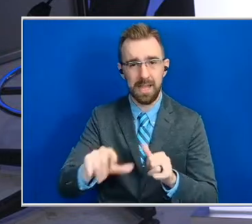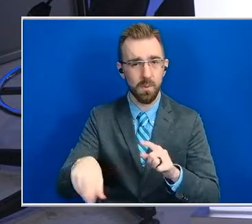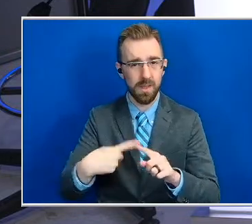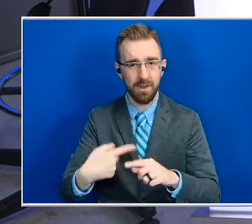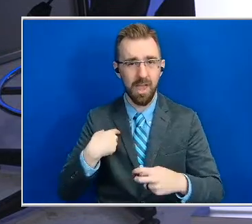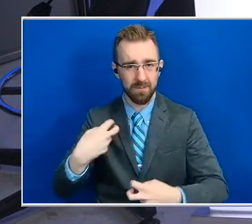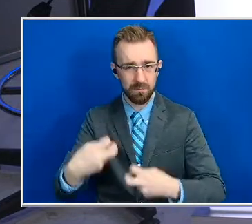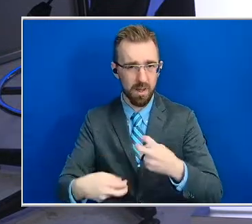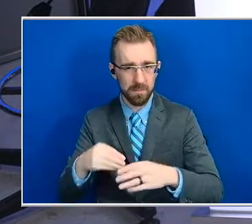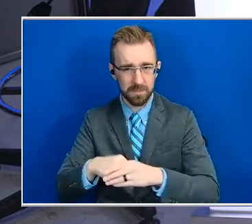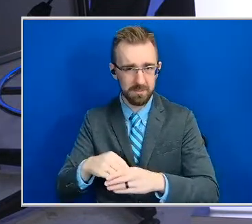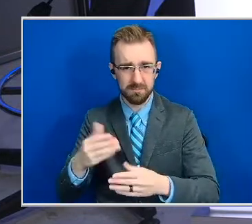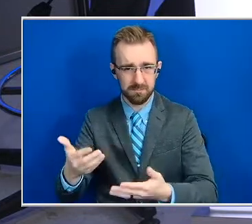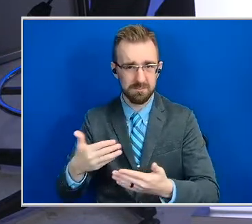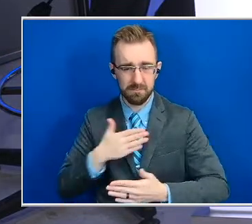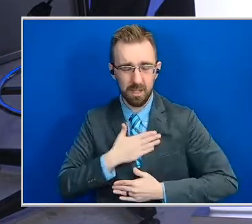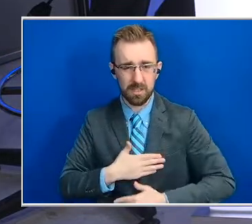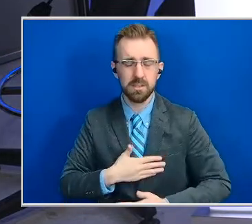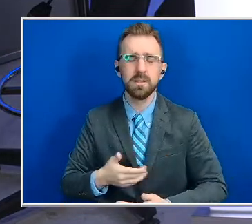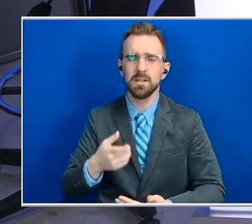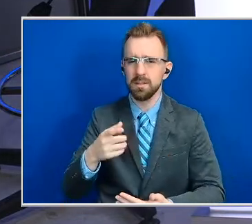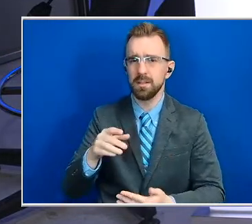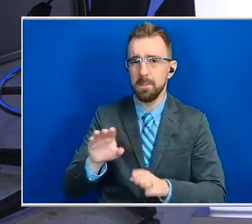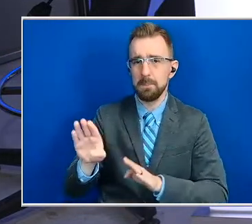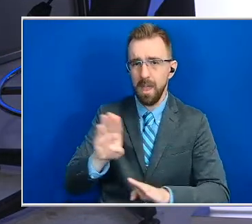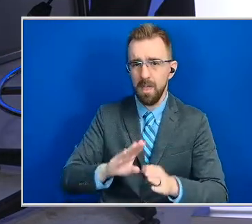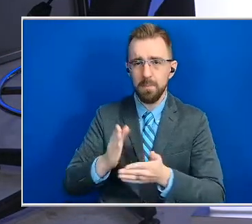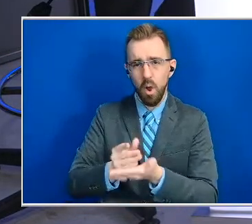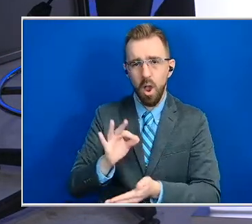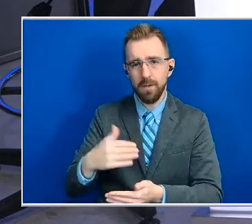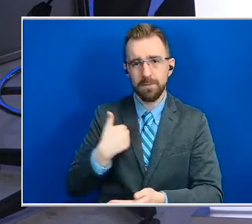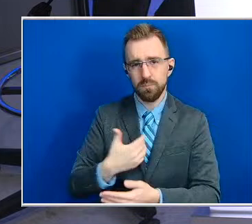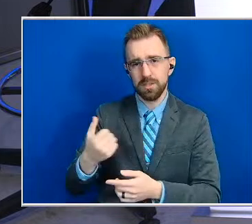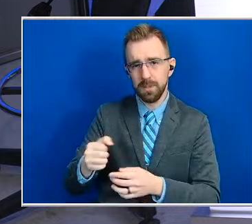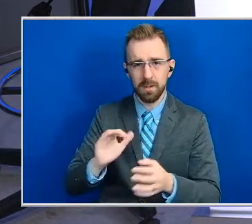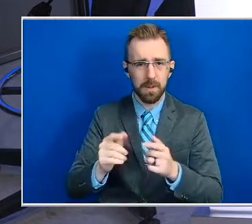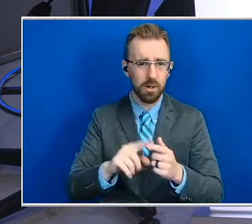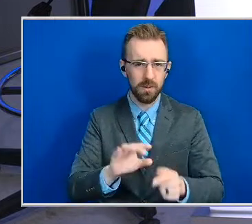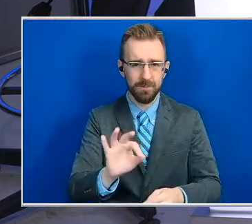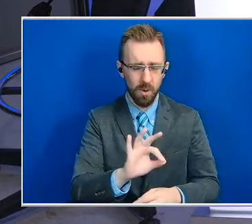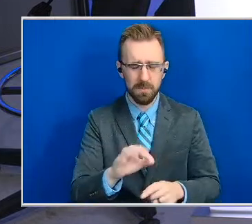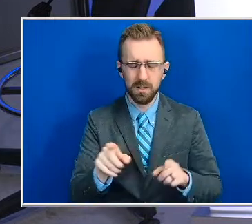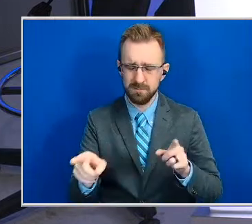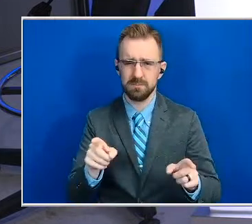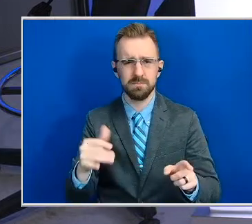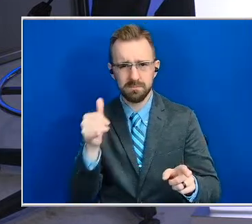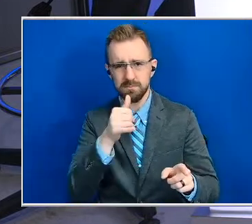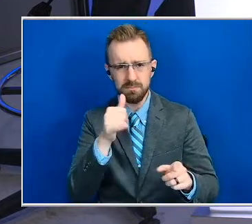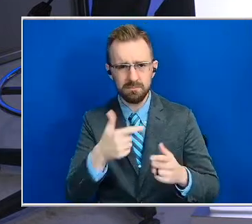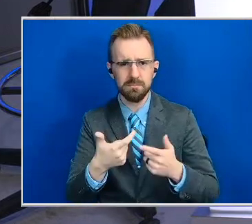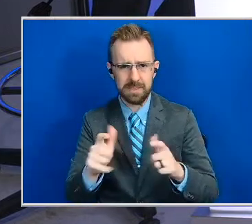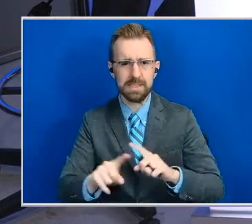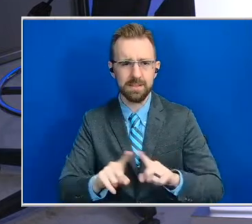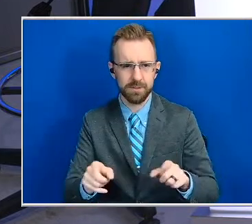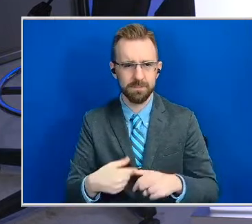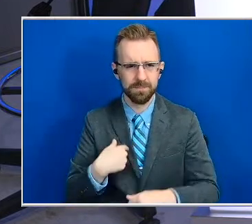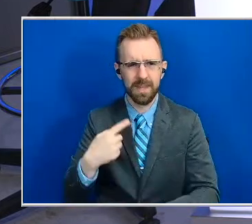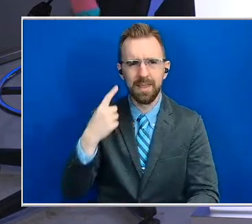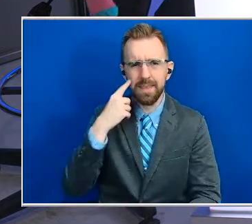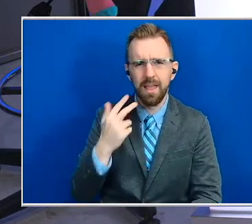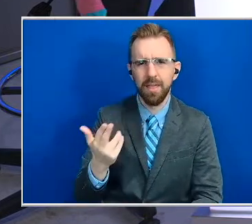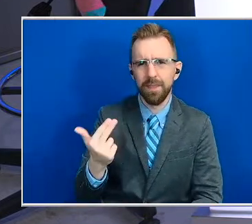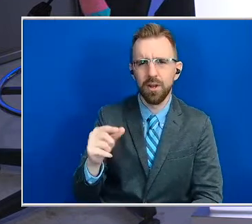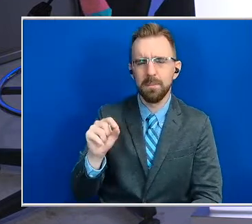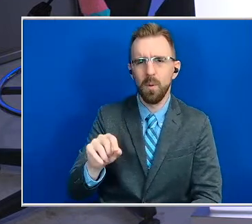the biological parts of breast milk as opposed to formula, it's pretty major contrast. I think it's $13.9